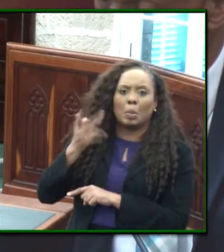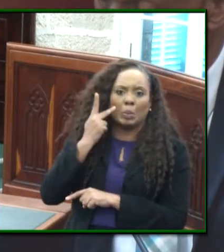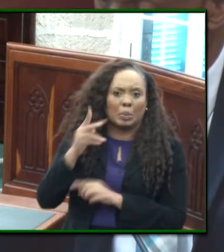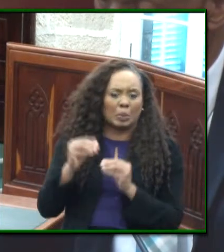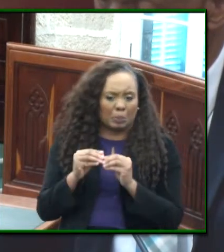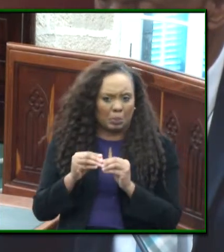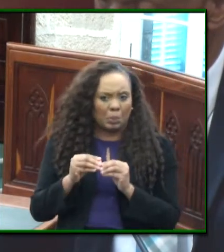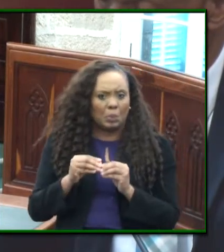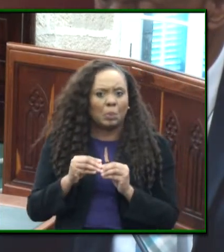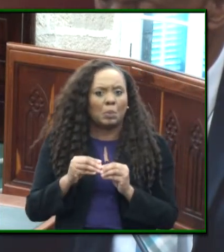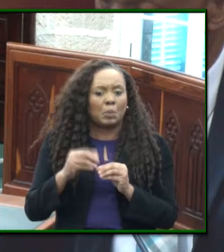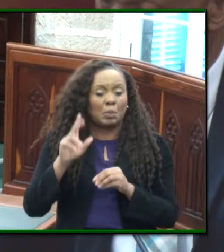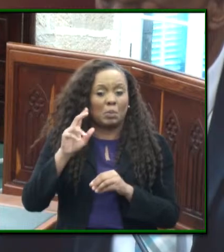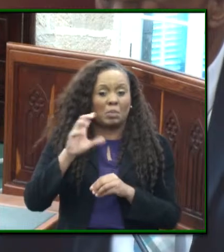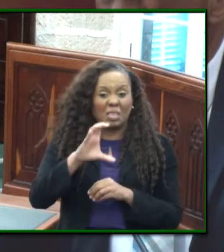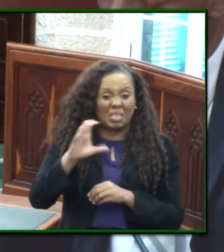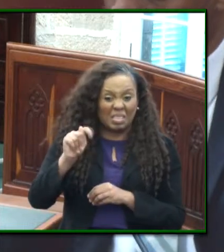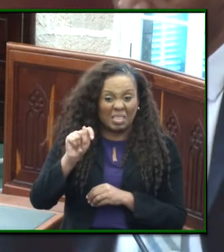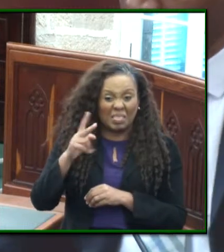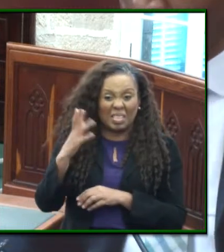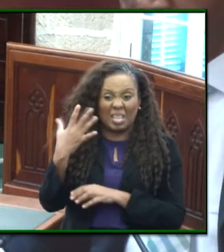cameras being installed all across Barbados.